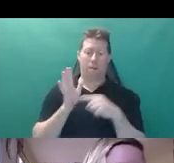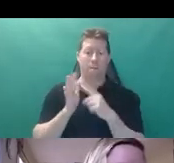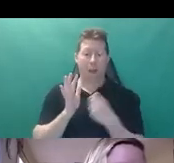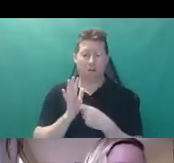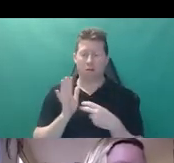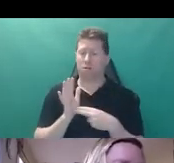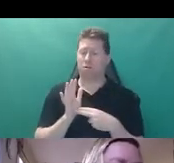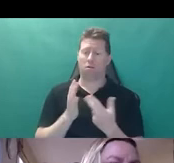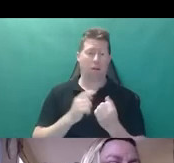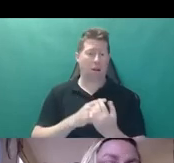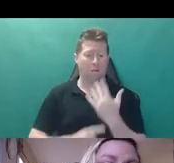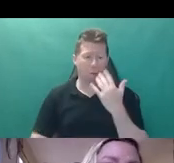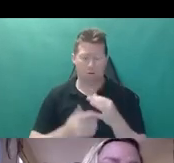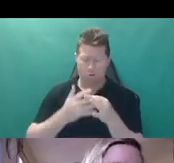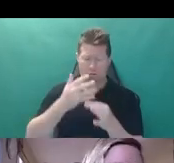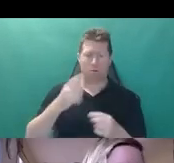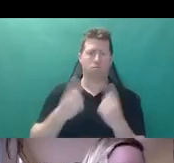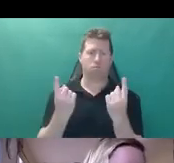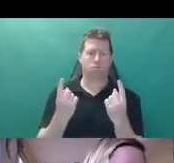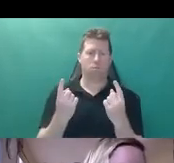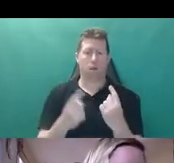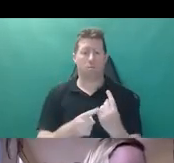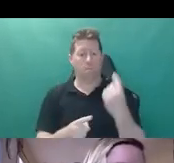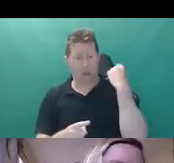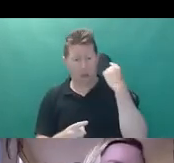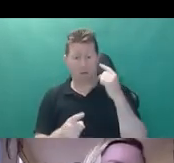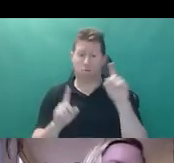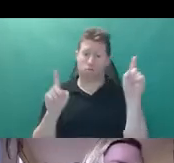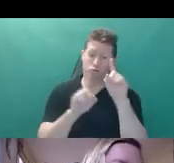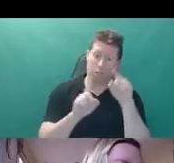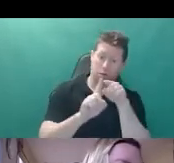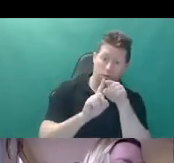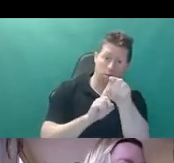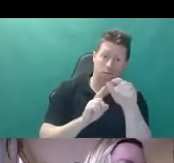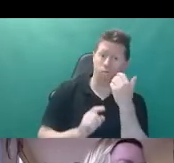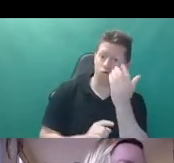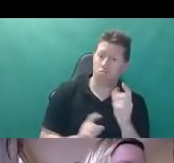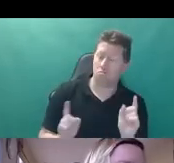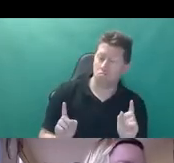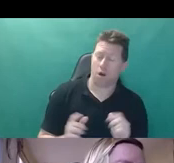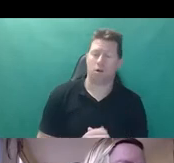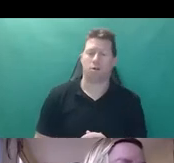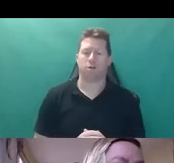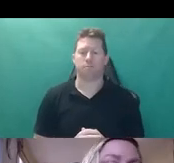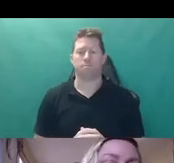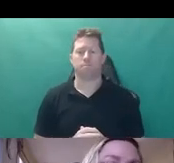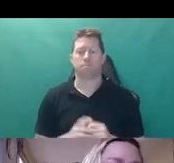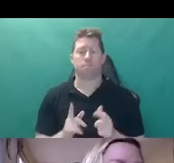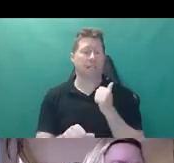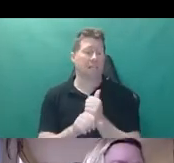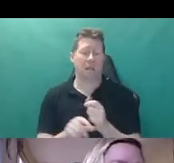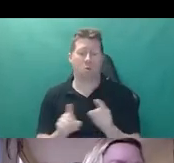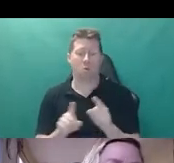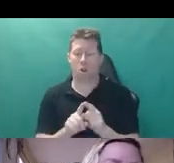within our society from the past in the present and looking into the future. Some examples of these elements could be the influence